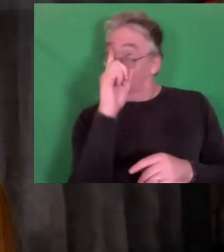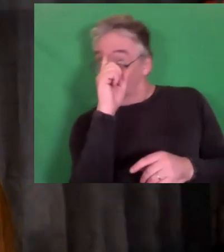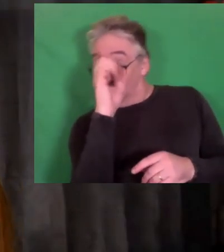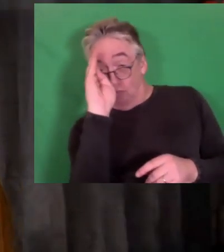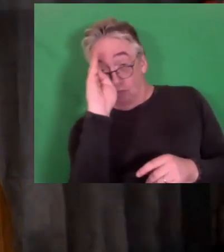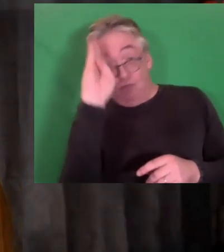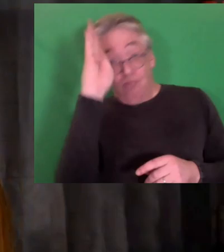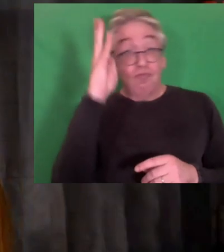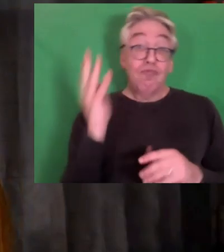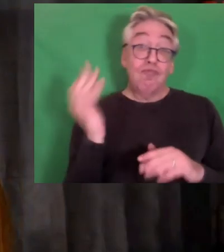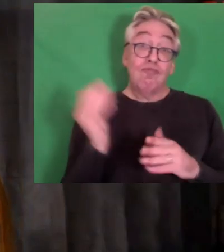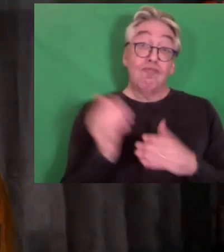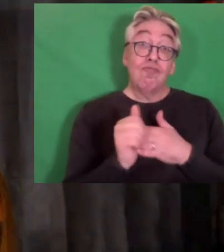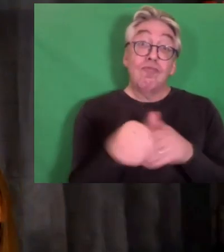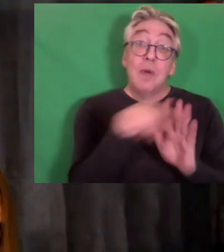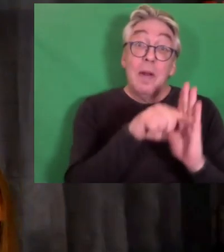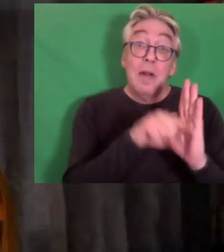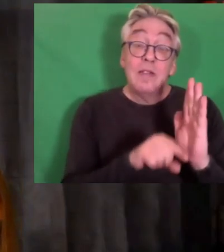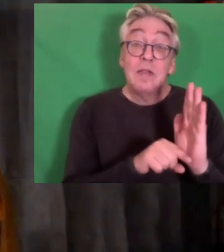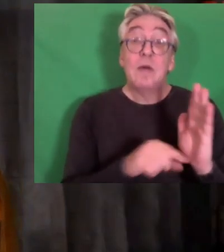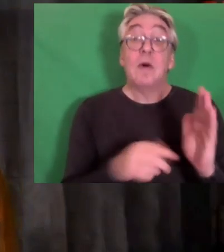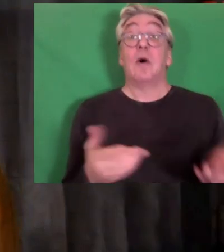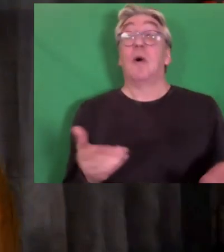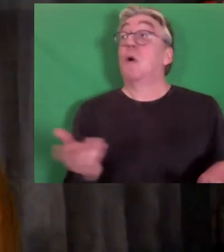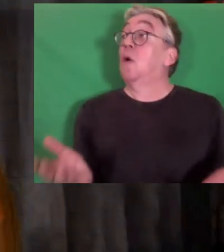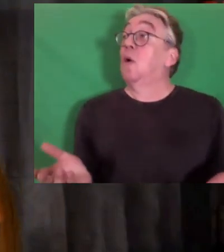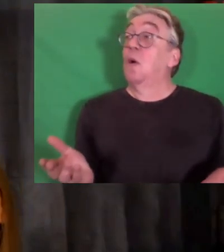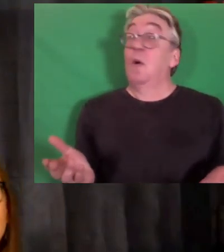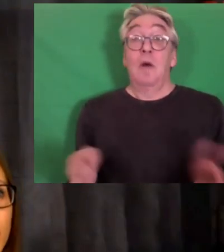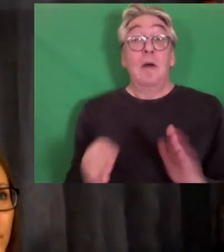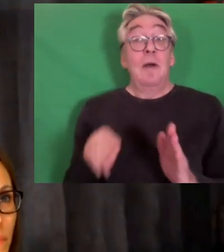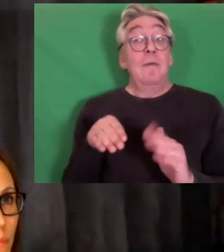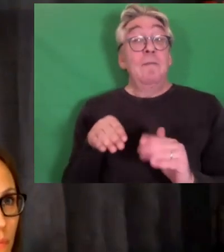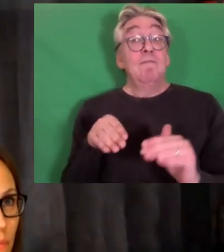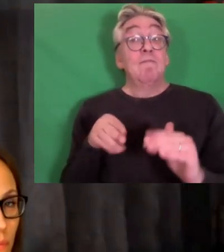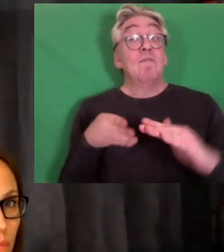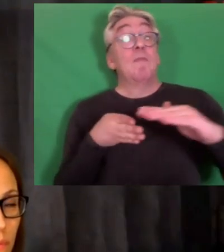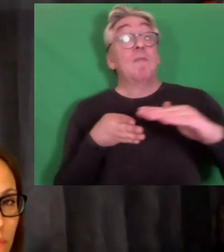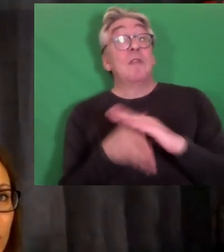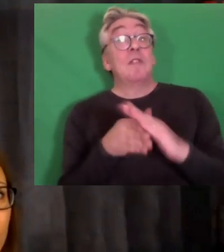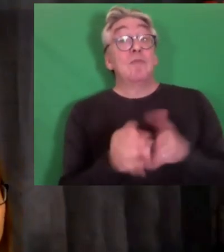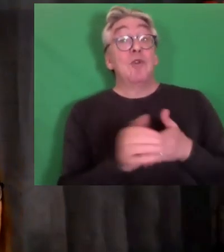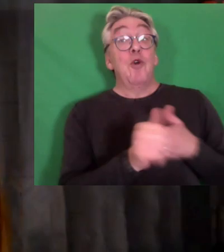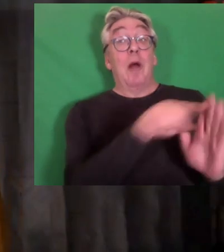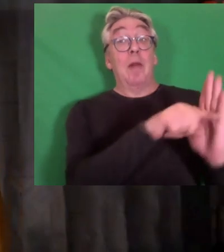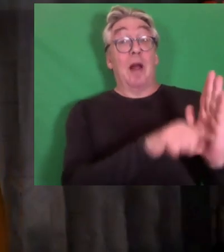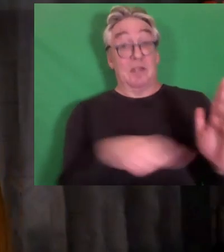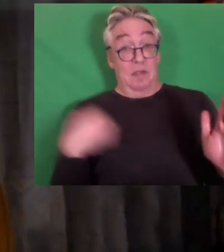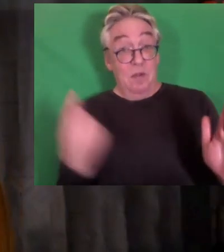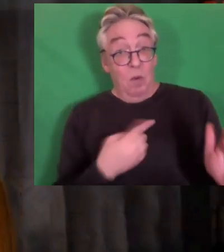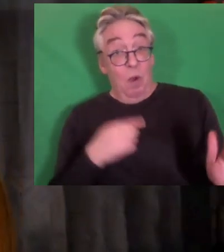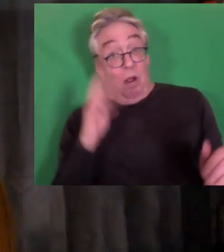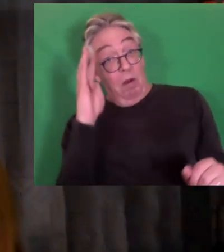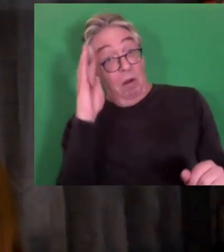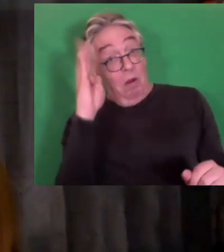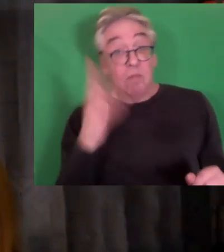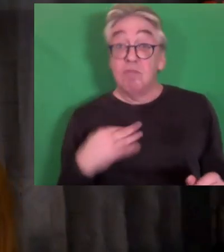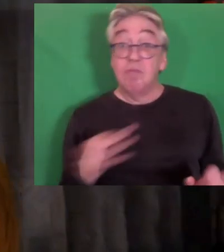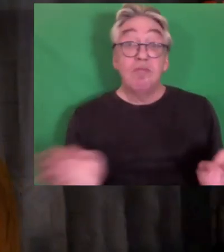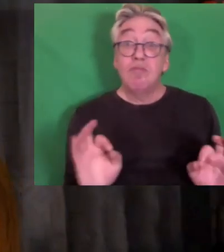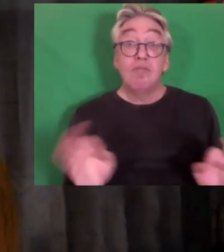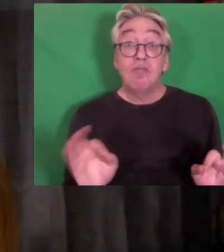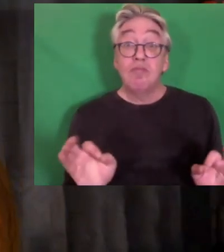Well, those accessibility guidelines, they are not presented by us. We just, Johanna, it's just a source. Yeah,